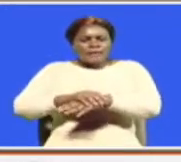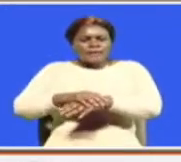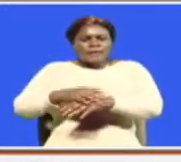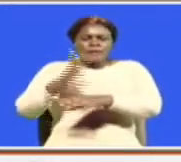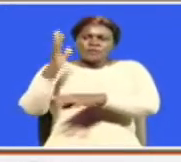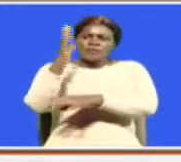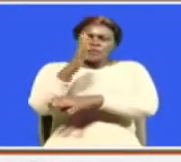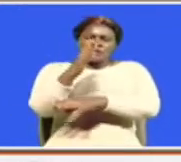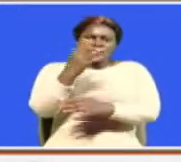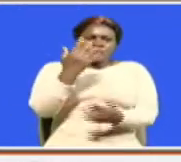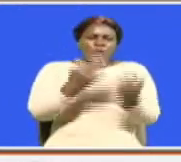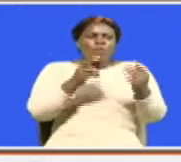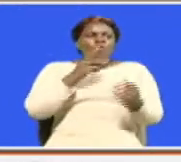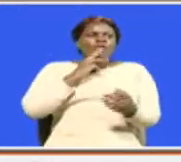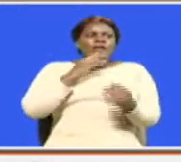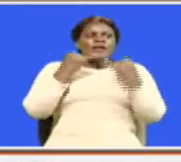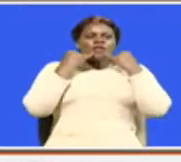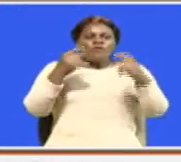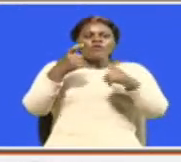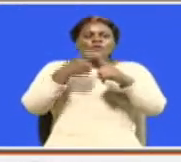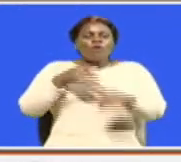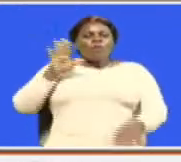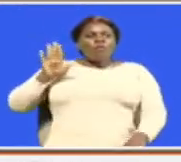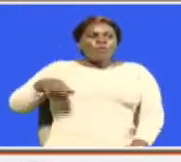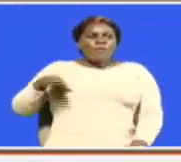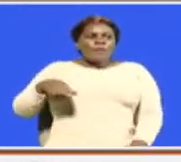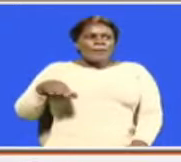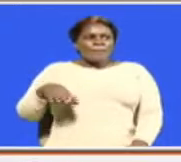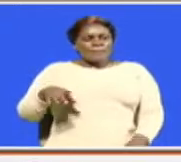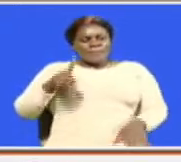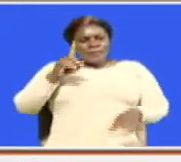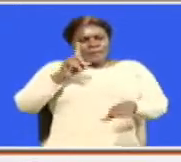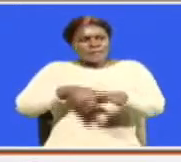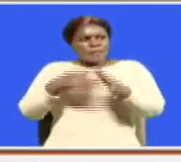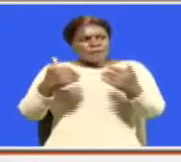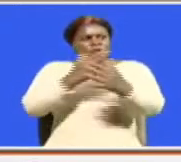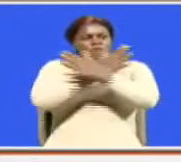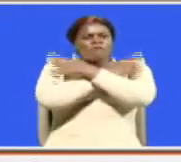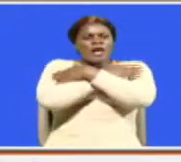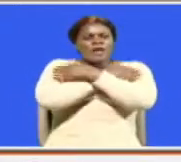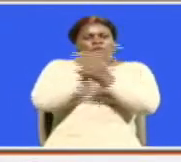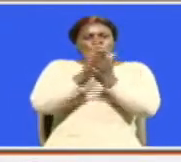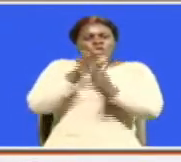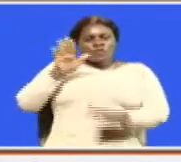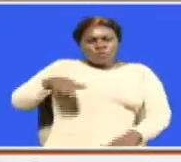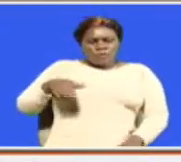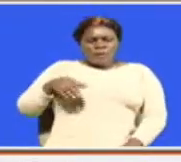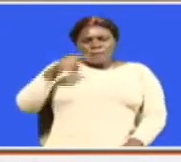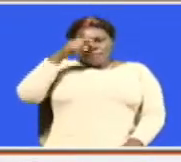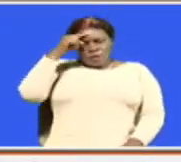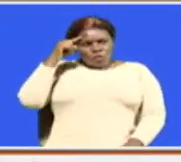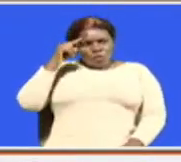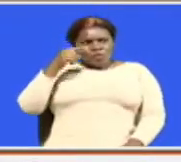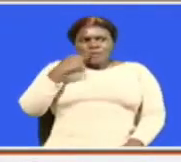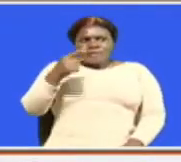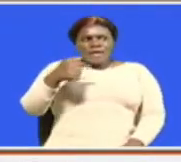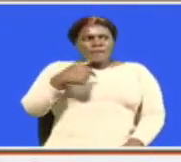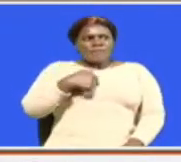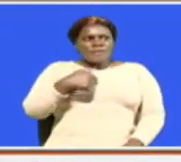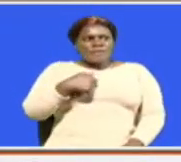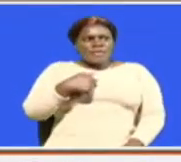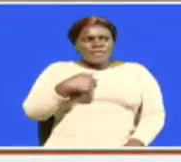wanaenda maji, so a lot of information inatoka kwa wanawake. So sasa hivi tumekuwa friendly na wale wanawake wenzetu, kwa sababu kuja kuniadhibia